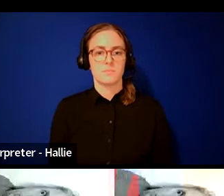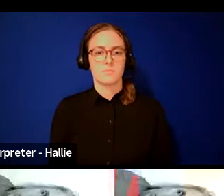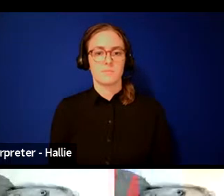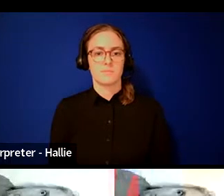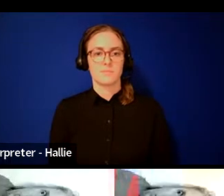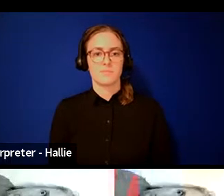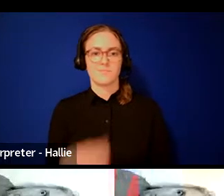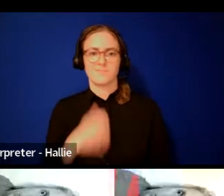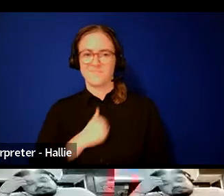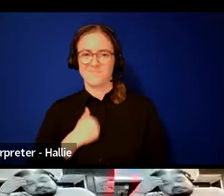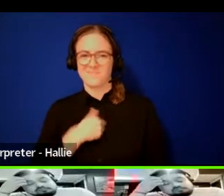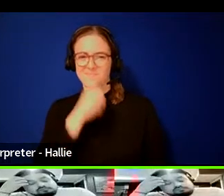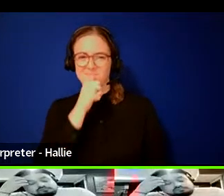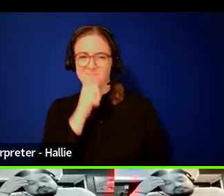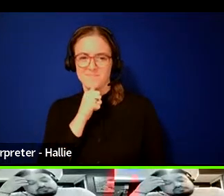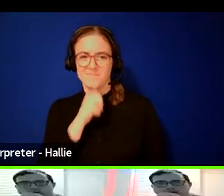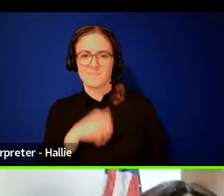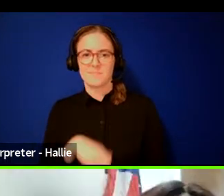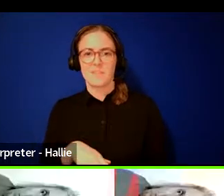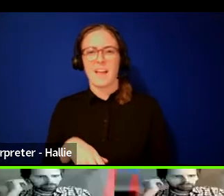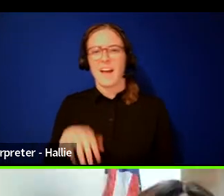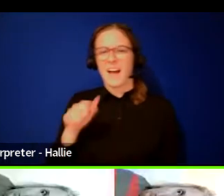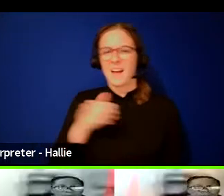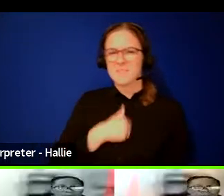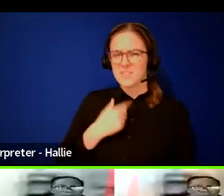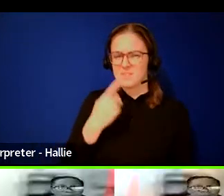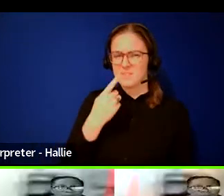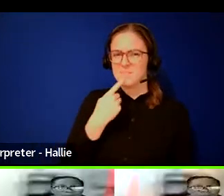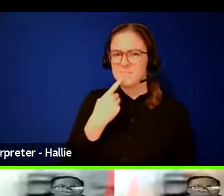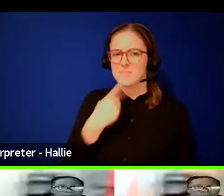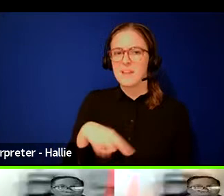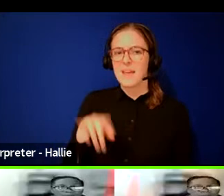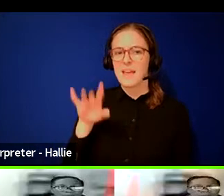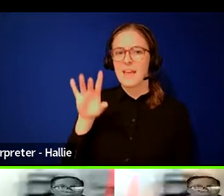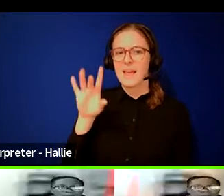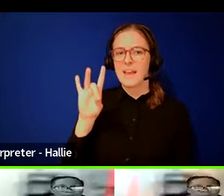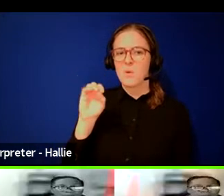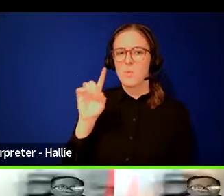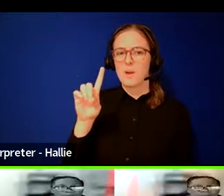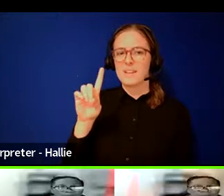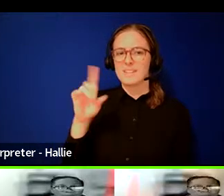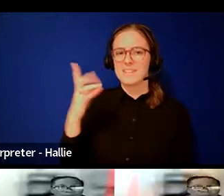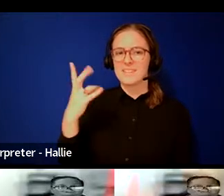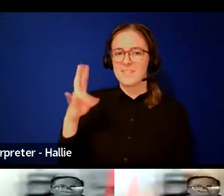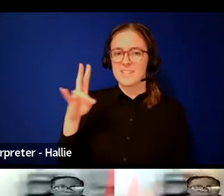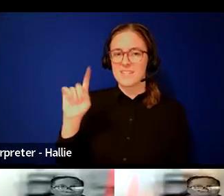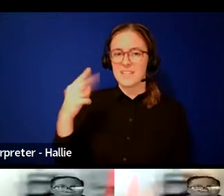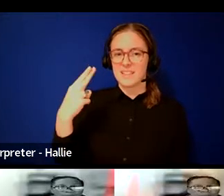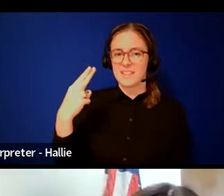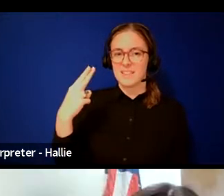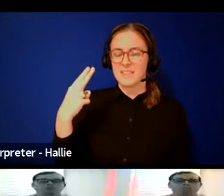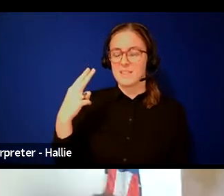Sorry, bear with me. I'm sorry, can you repeat that? You said 801 17th Street Northeast?